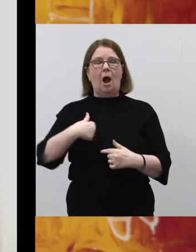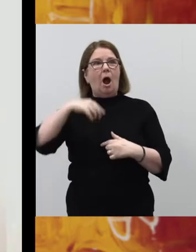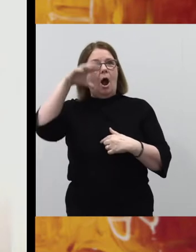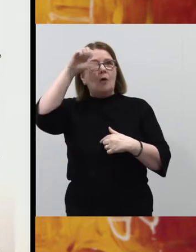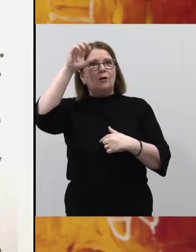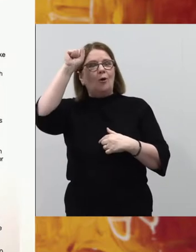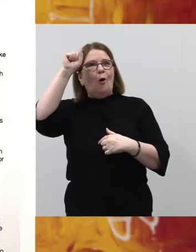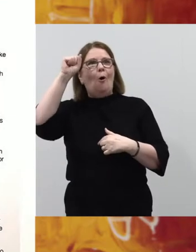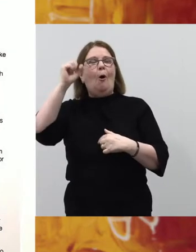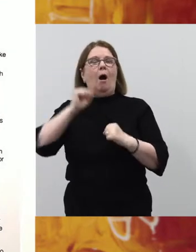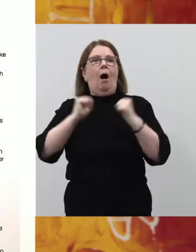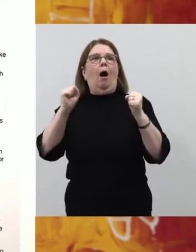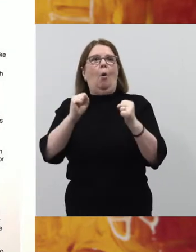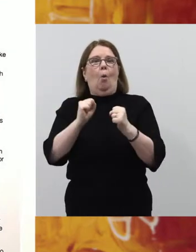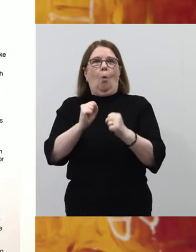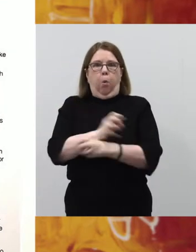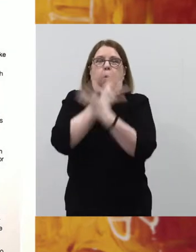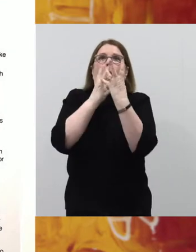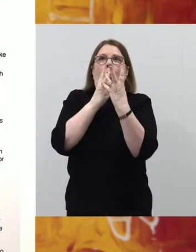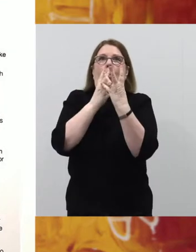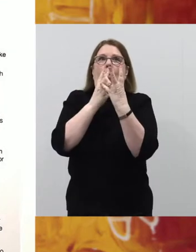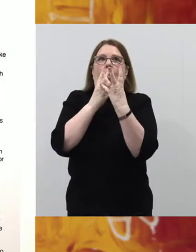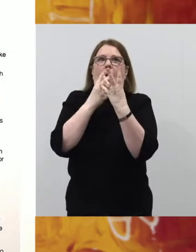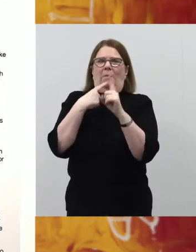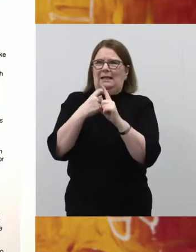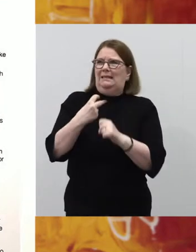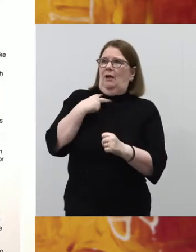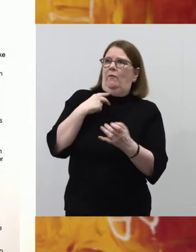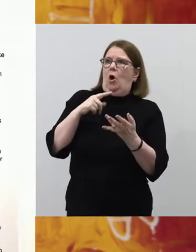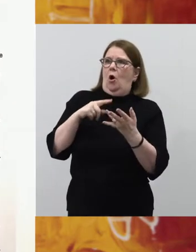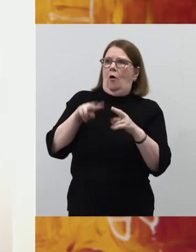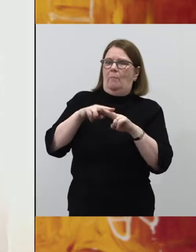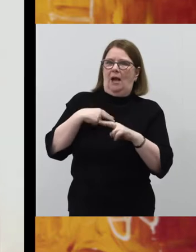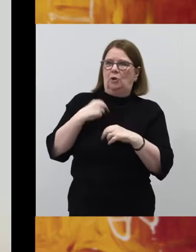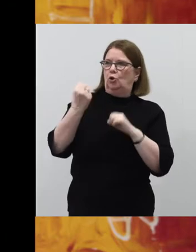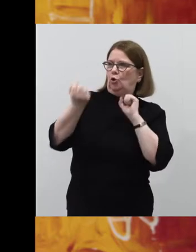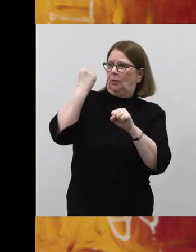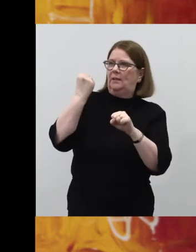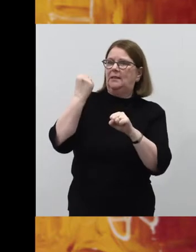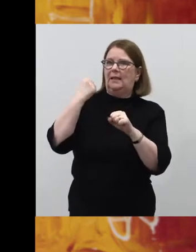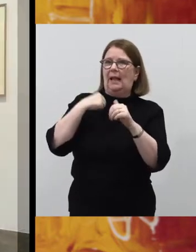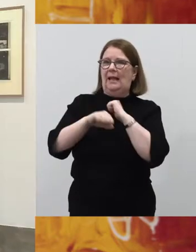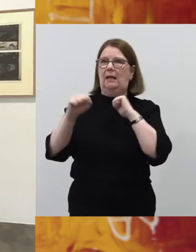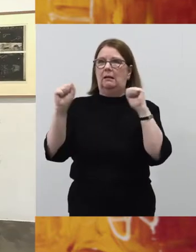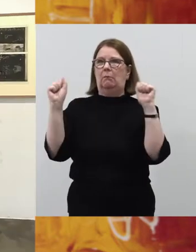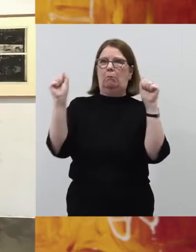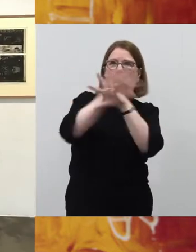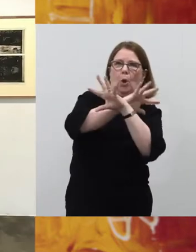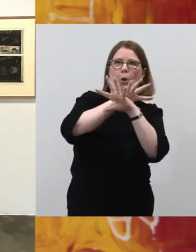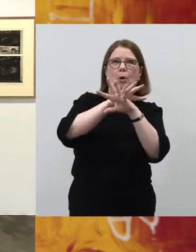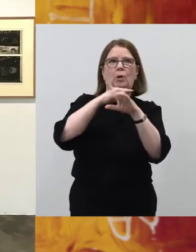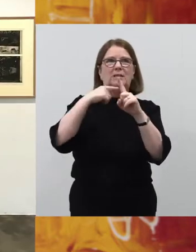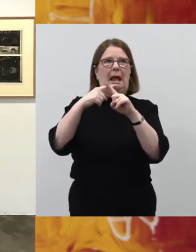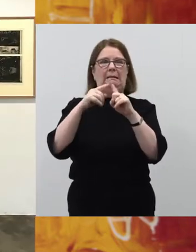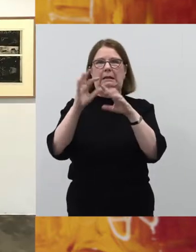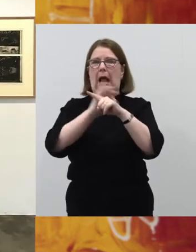extreme pain and distress that requires medical intervention. The arts are no panacea. However, it is clear from